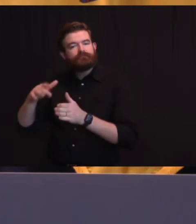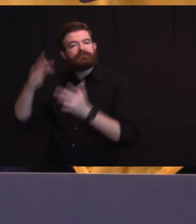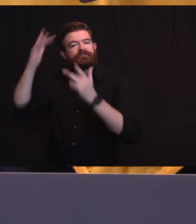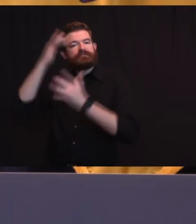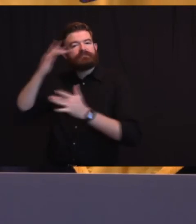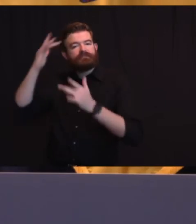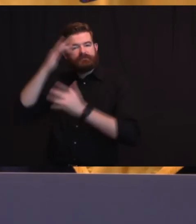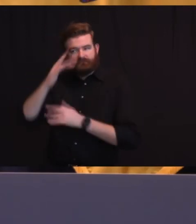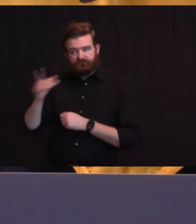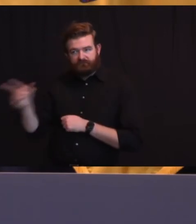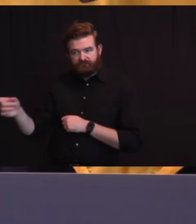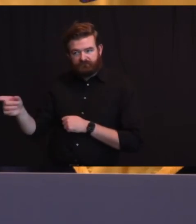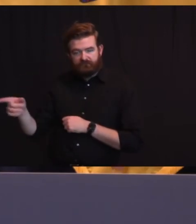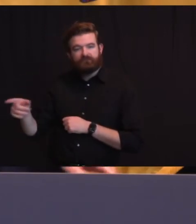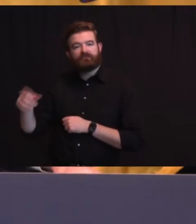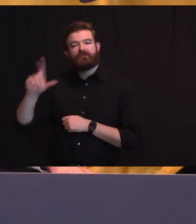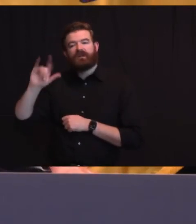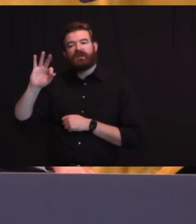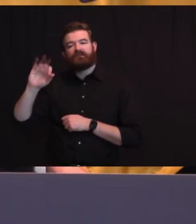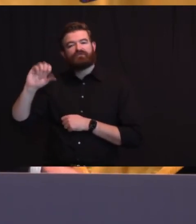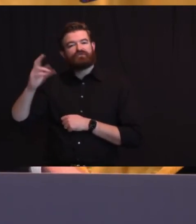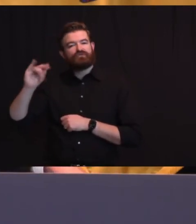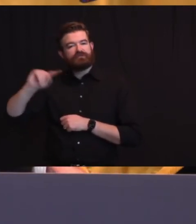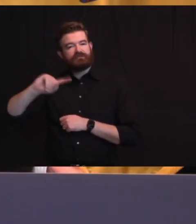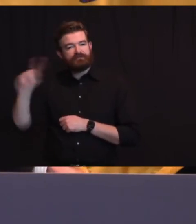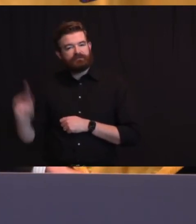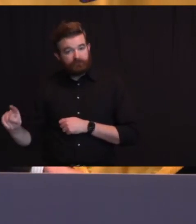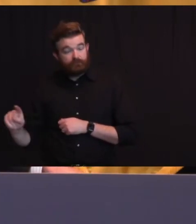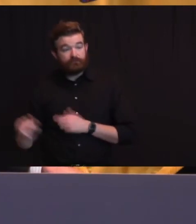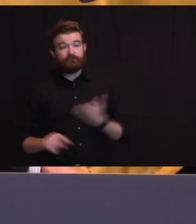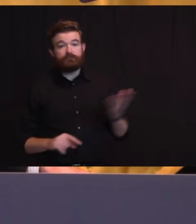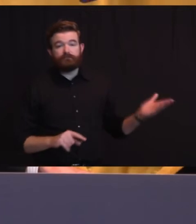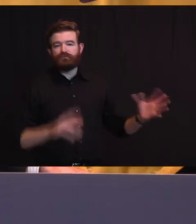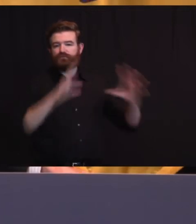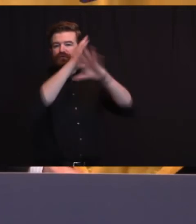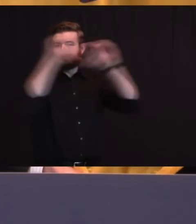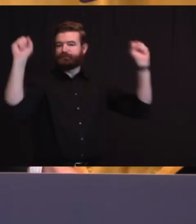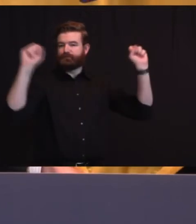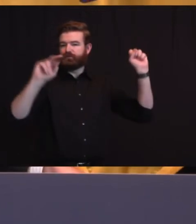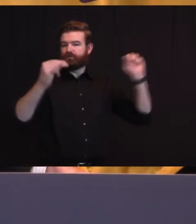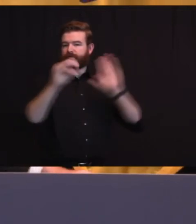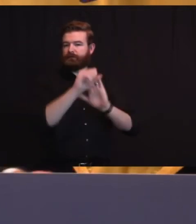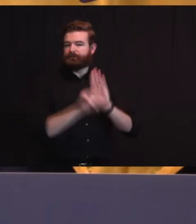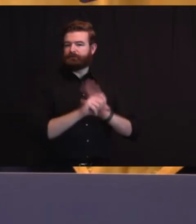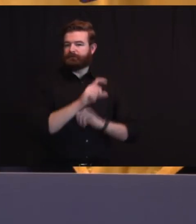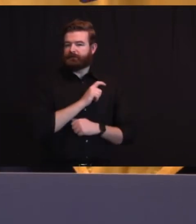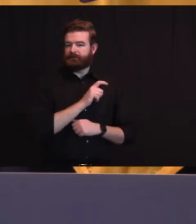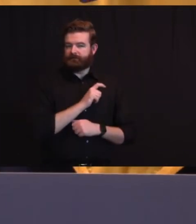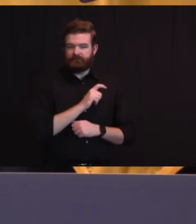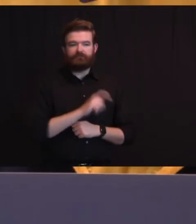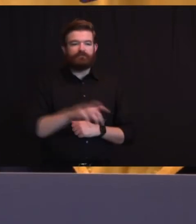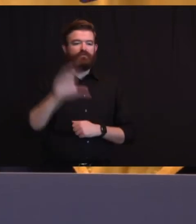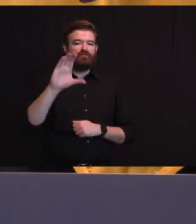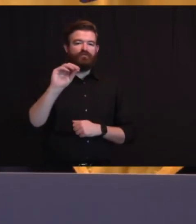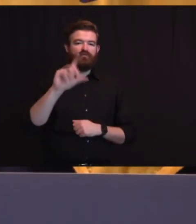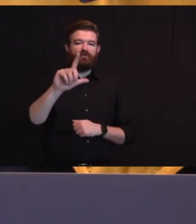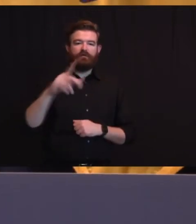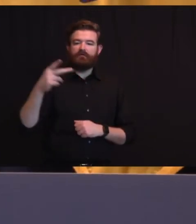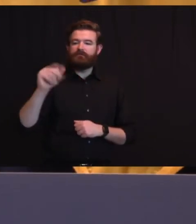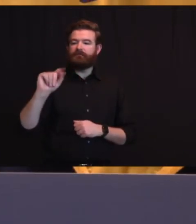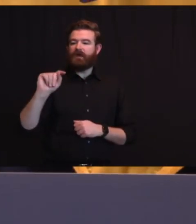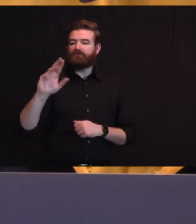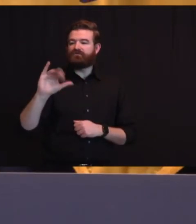back. Ed, to my left, the Superintendent of the State Police, a guy who needs no introduction, Colonel Pat Callahan, the Director of the Office of